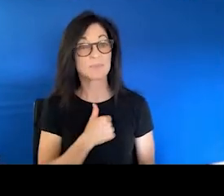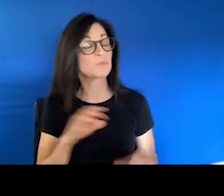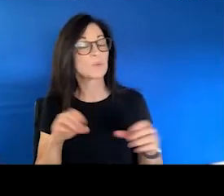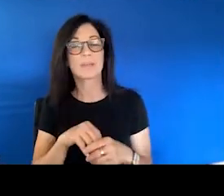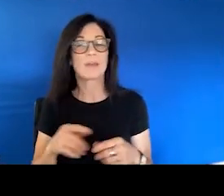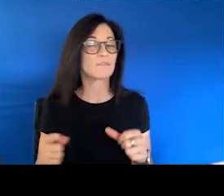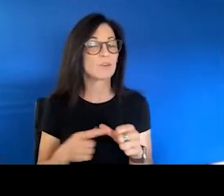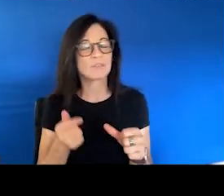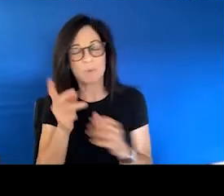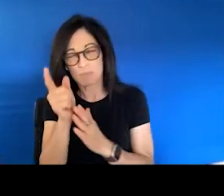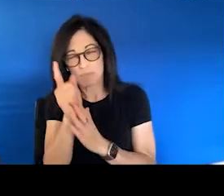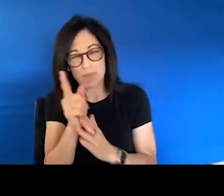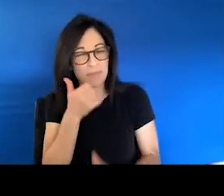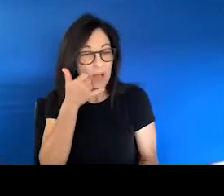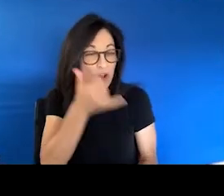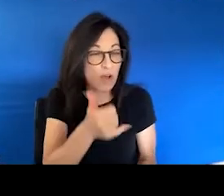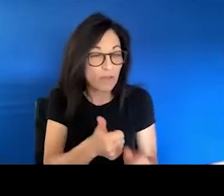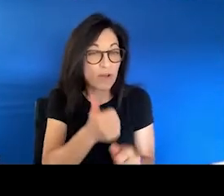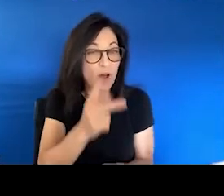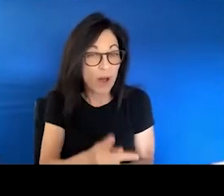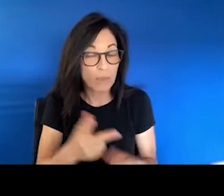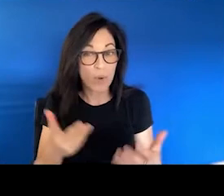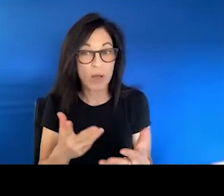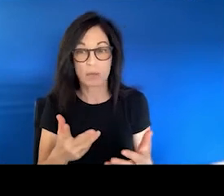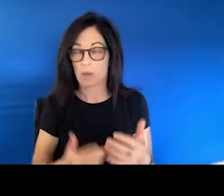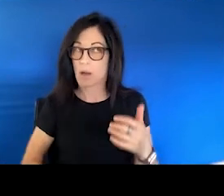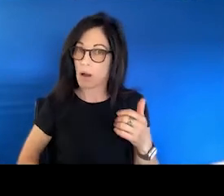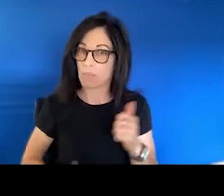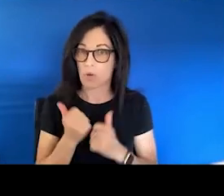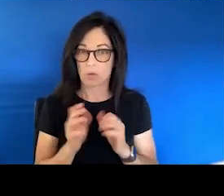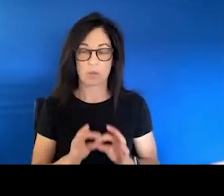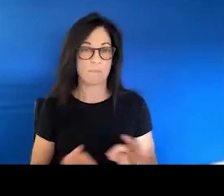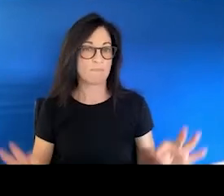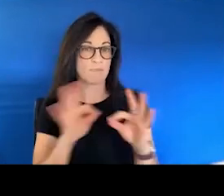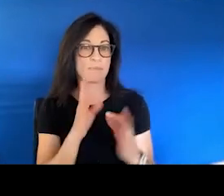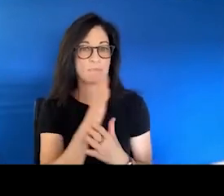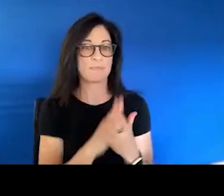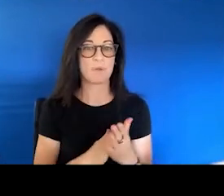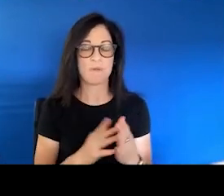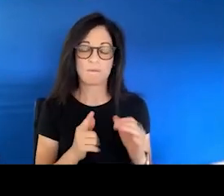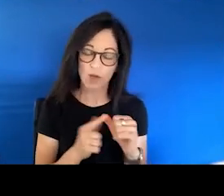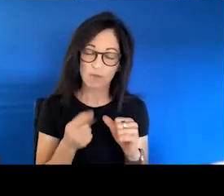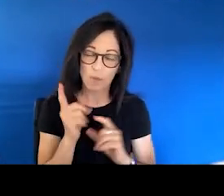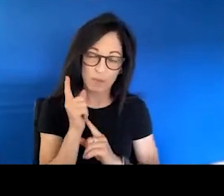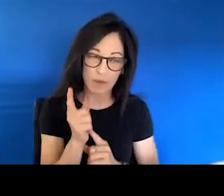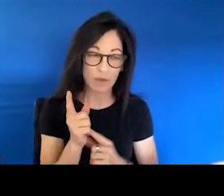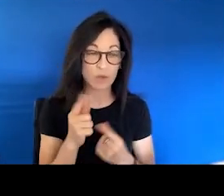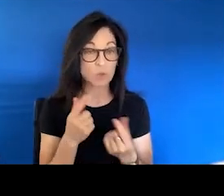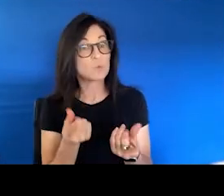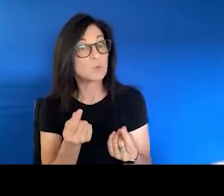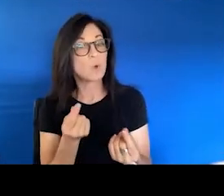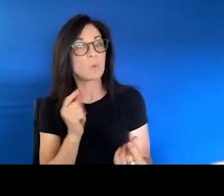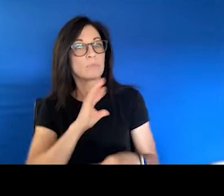few minutes of a follow-up call is the most important piece. Establishing